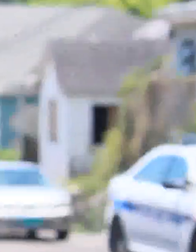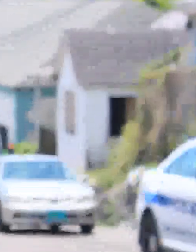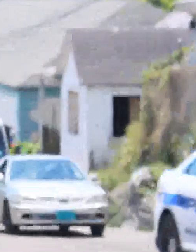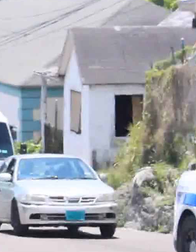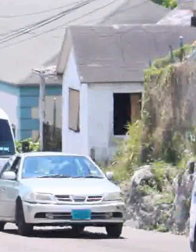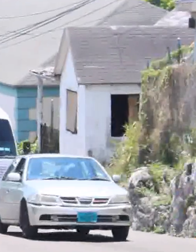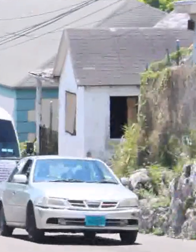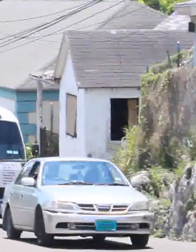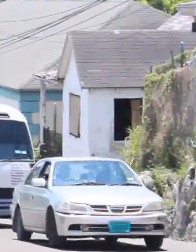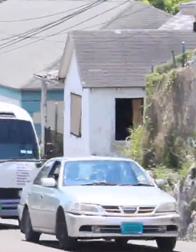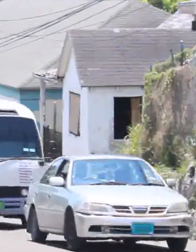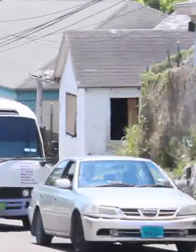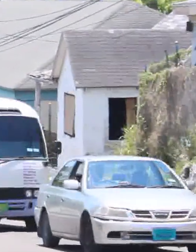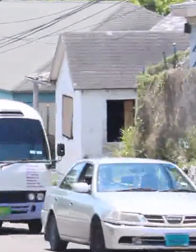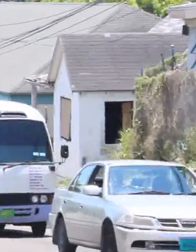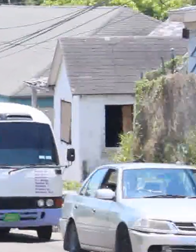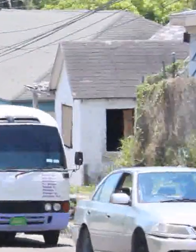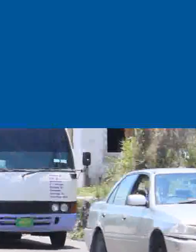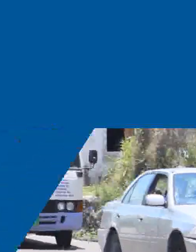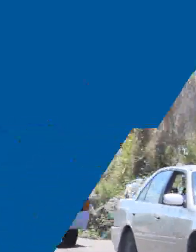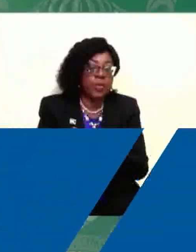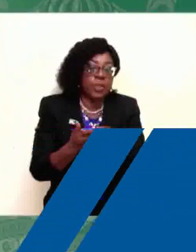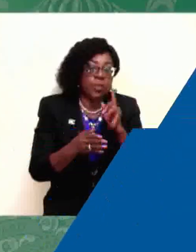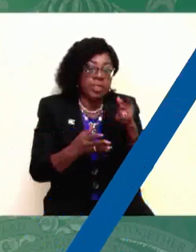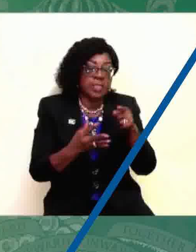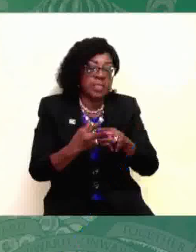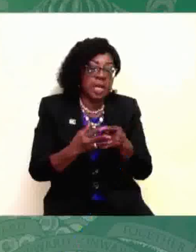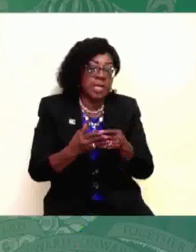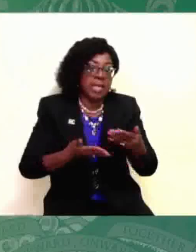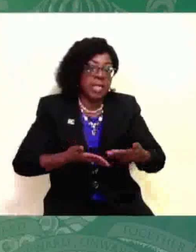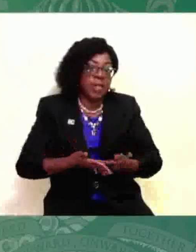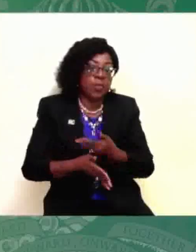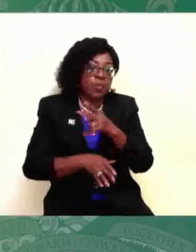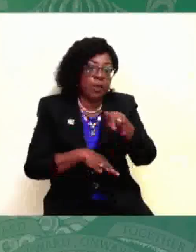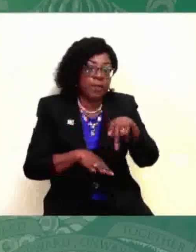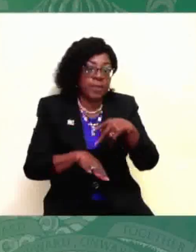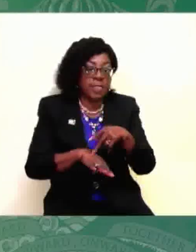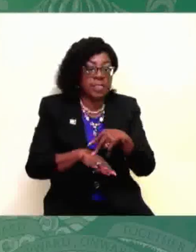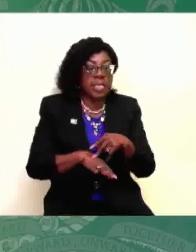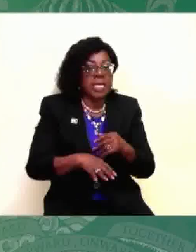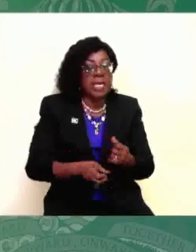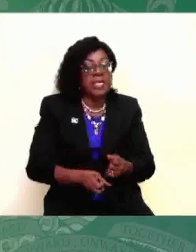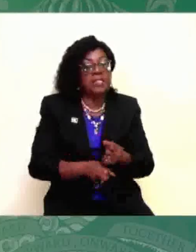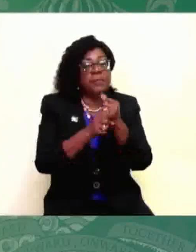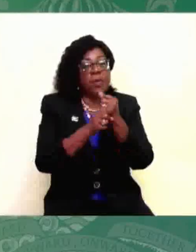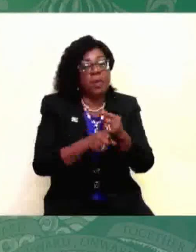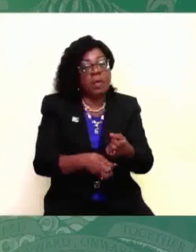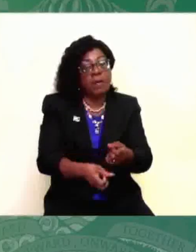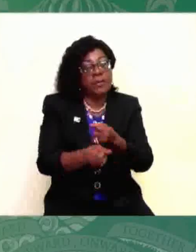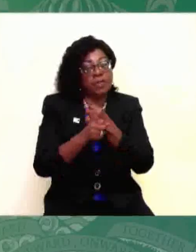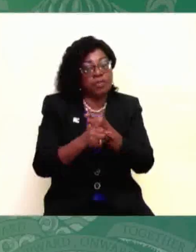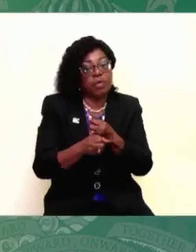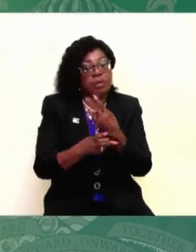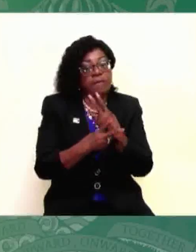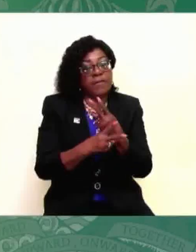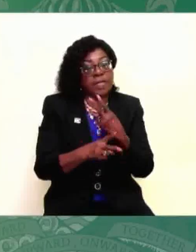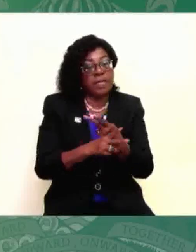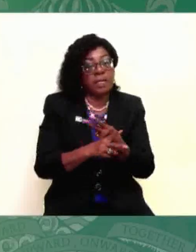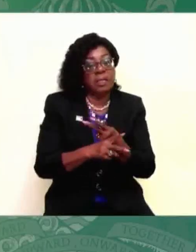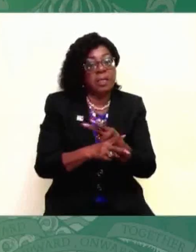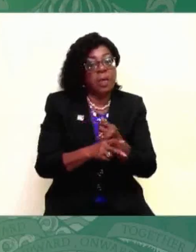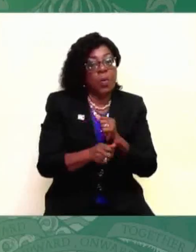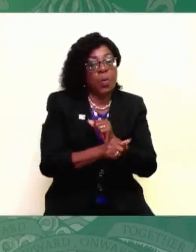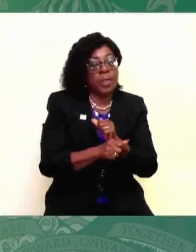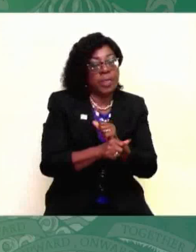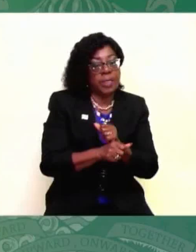a new automated system to examine vehicles. In support of a stronger vehicle inspection regime, the department